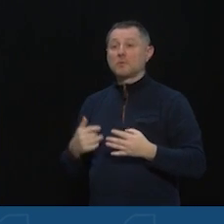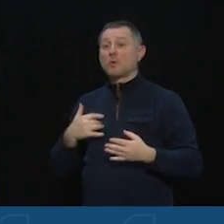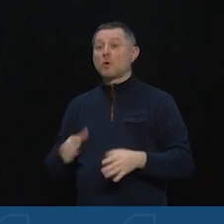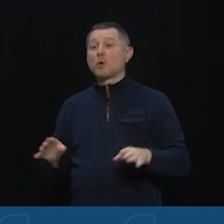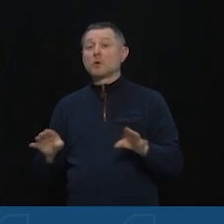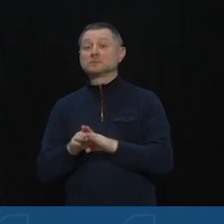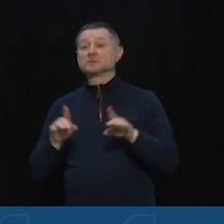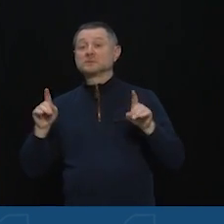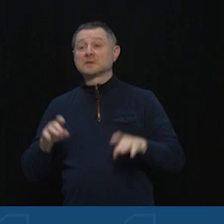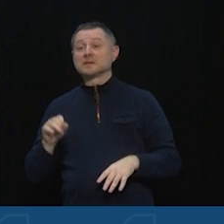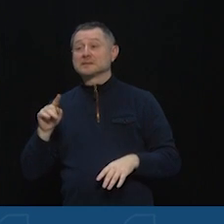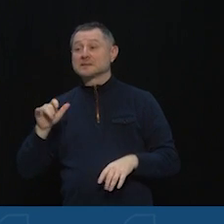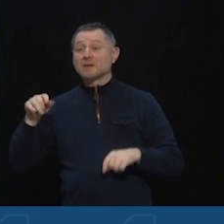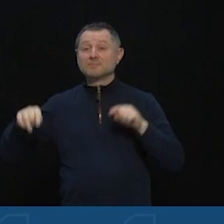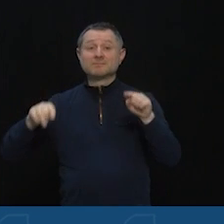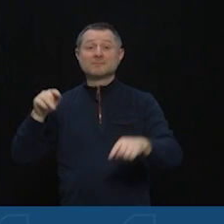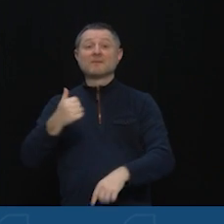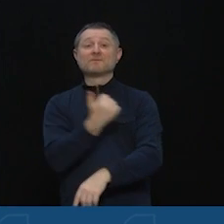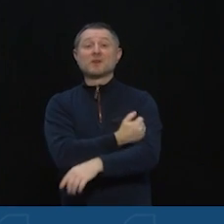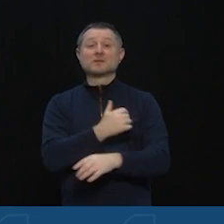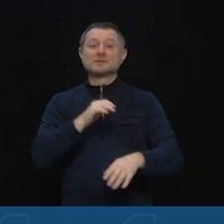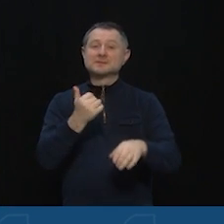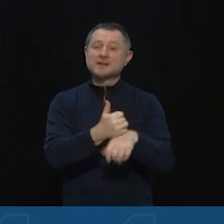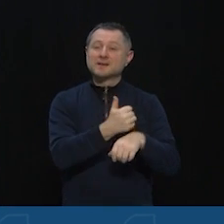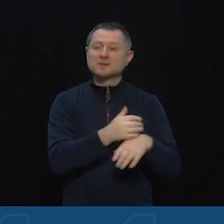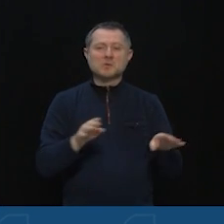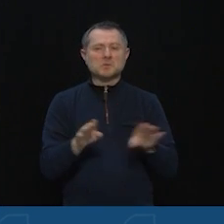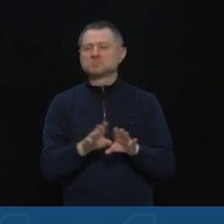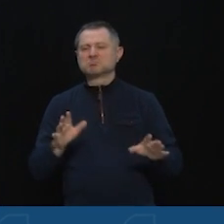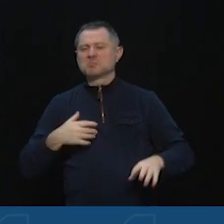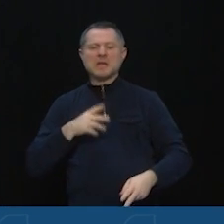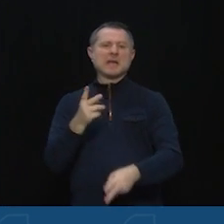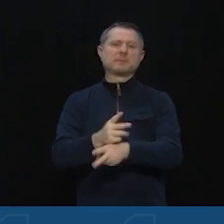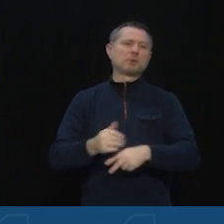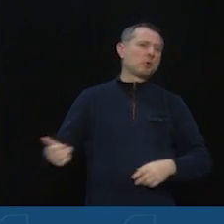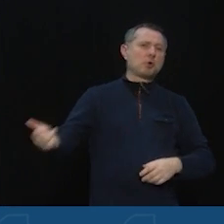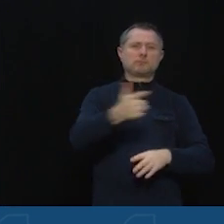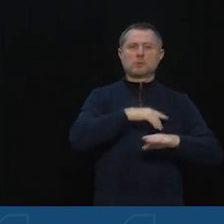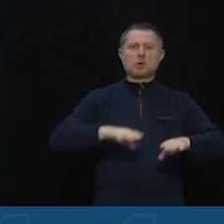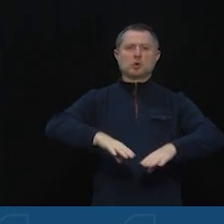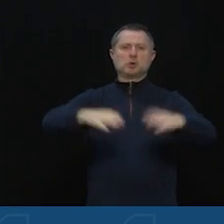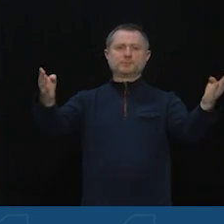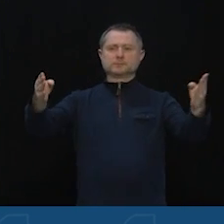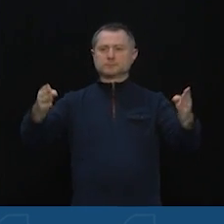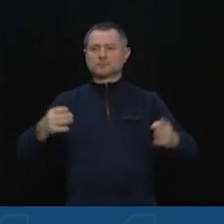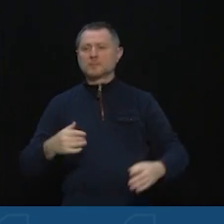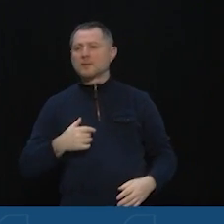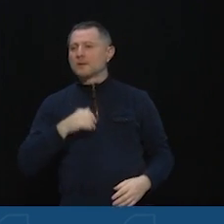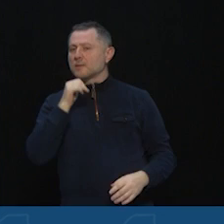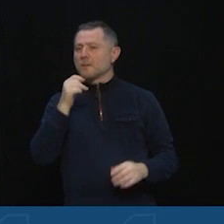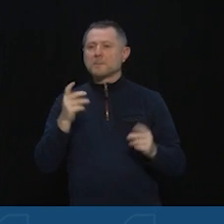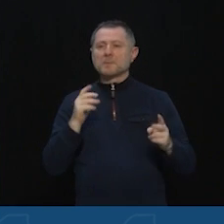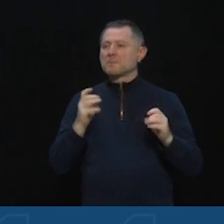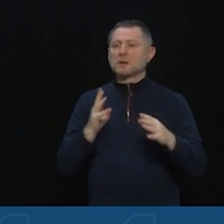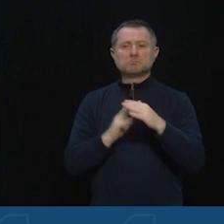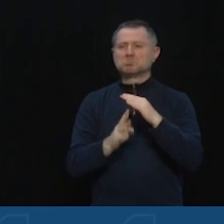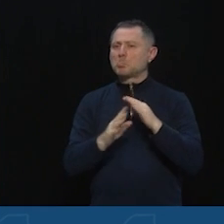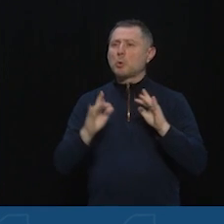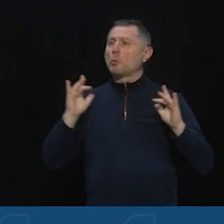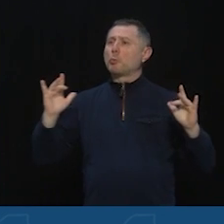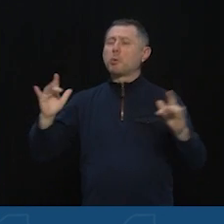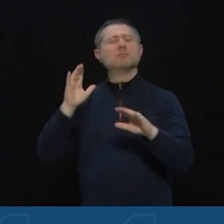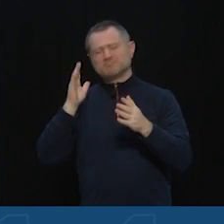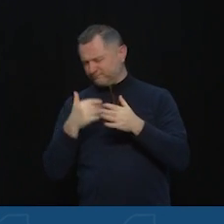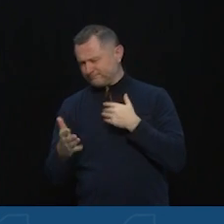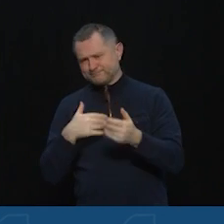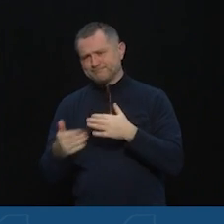our vaccination sites, even though we're having very few people come at this time. I want to see how we manage through this next, I don't know if